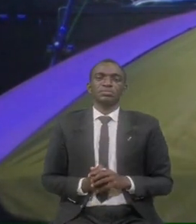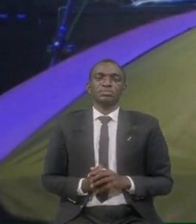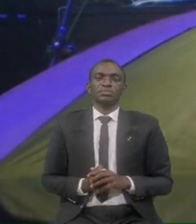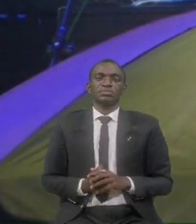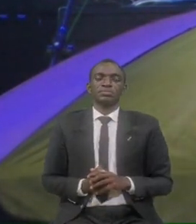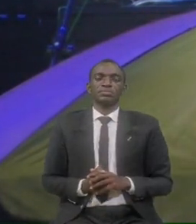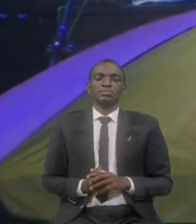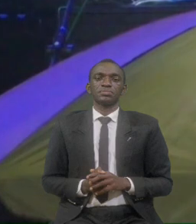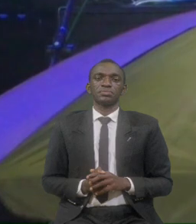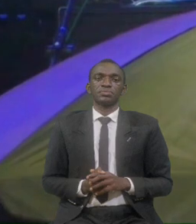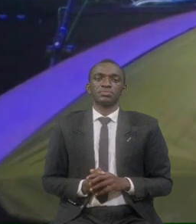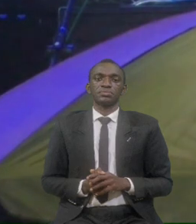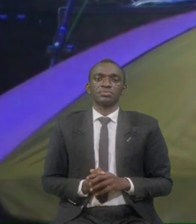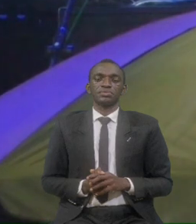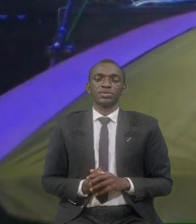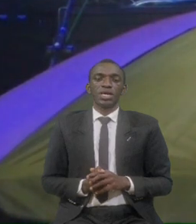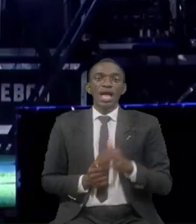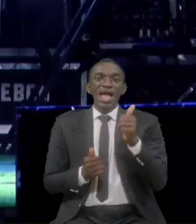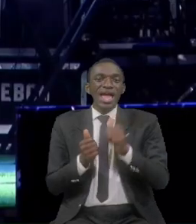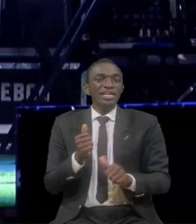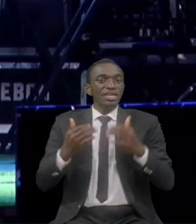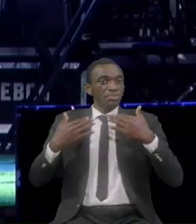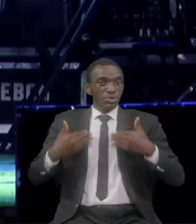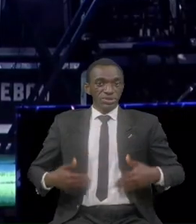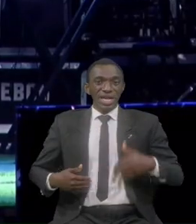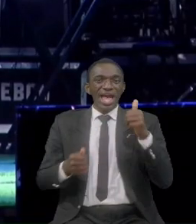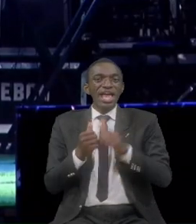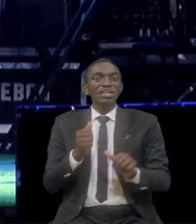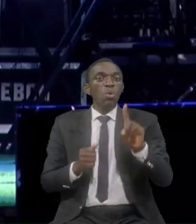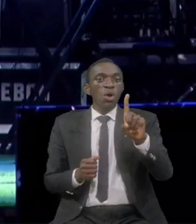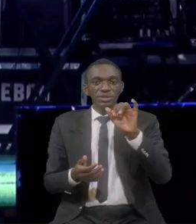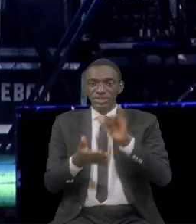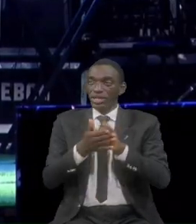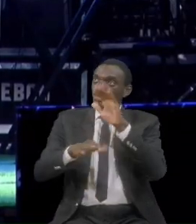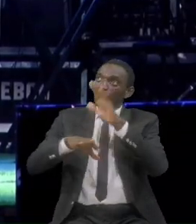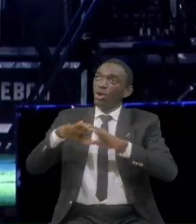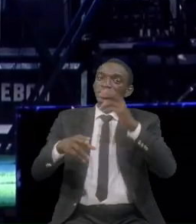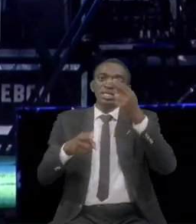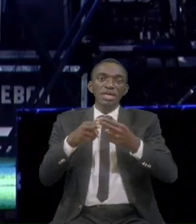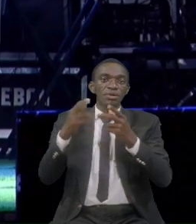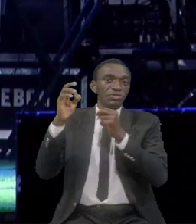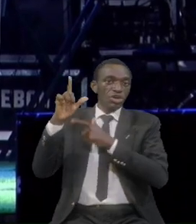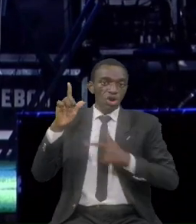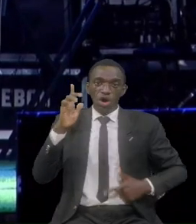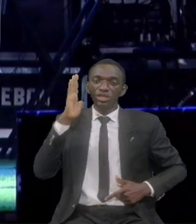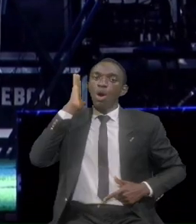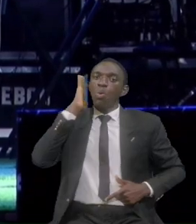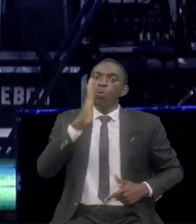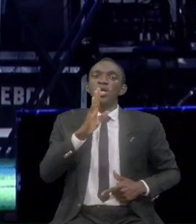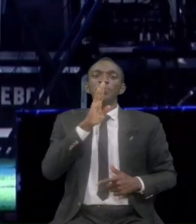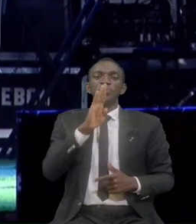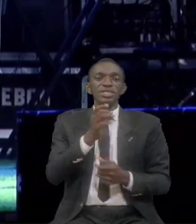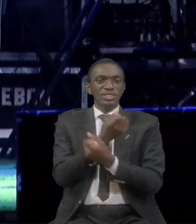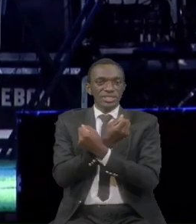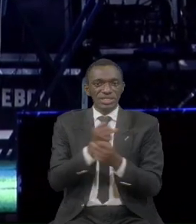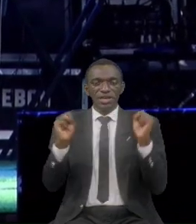gabi. Whosoever shall call on the name of the Lord will be saved. Kinsa katong mo tawag